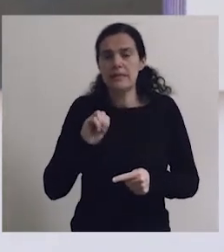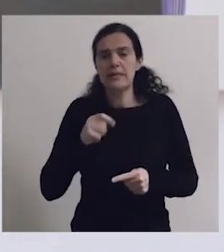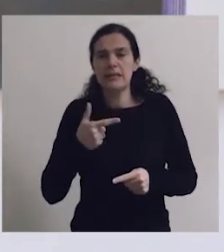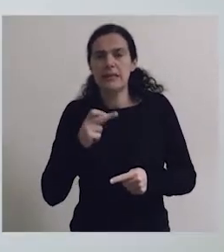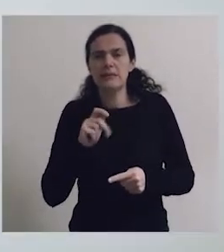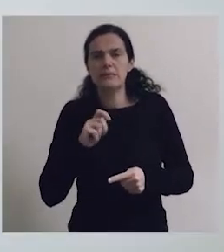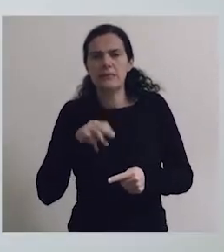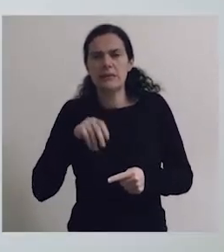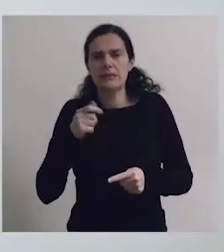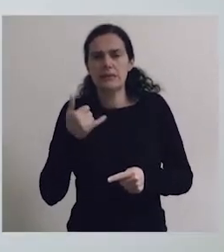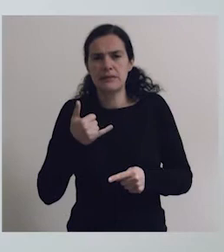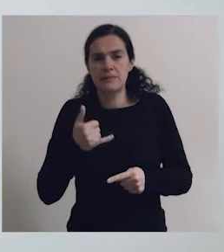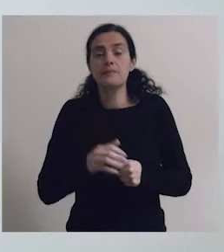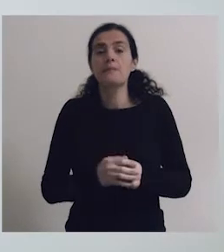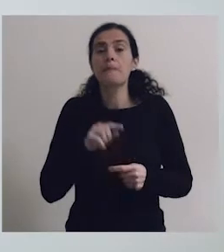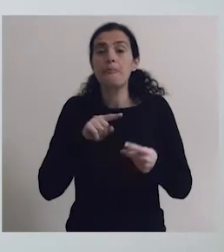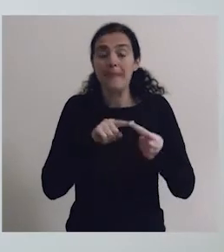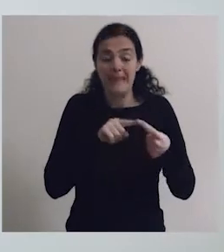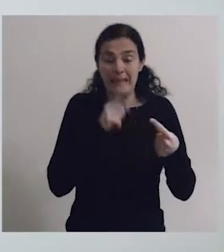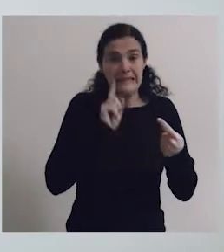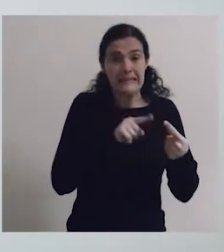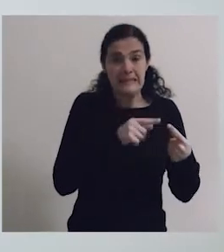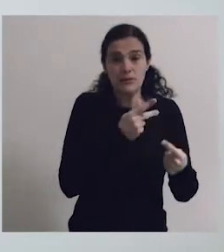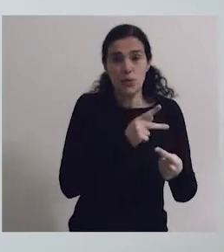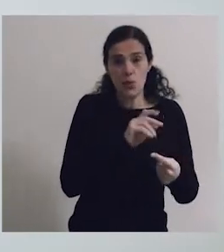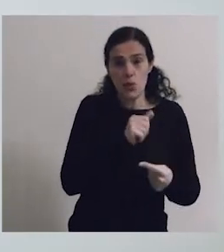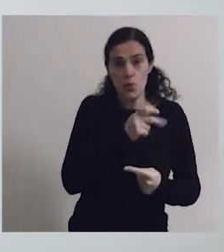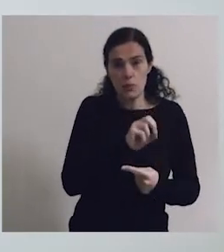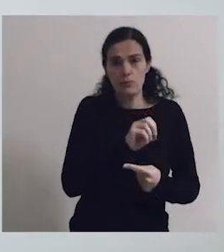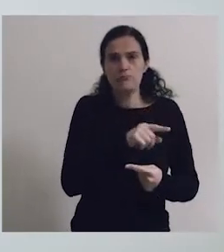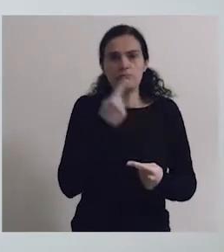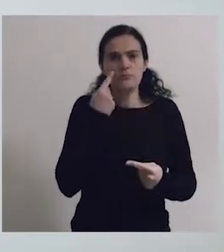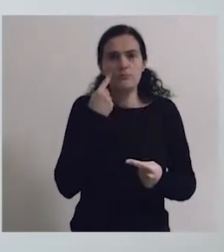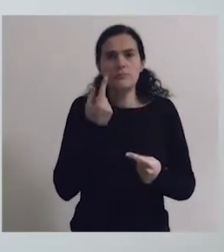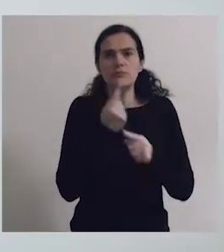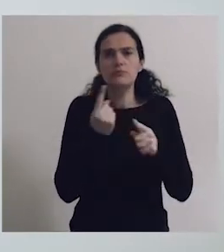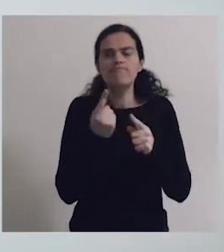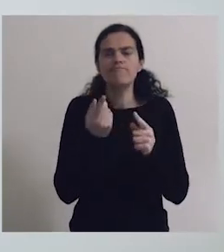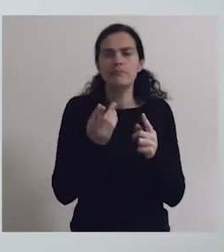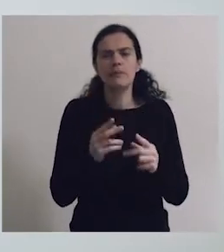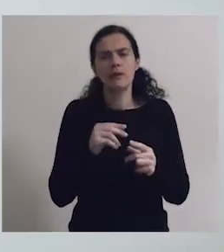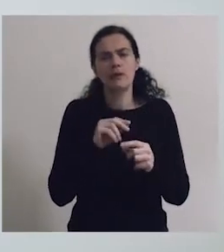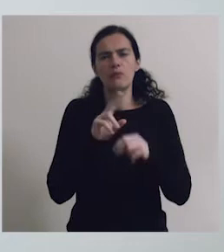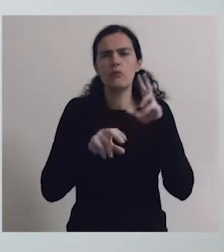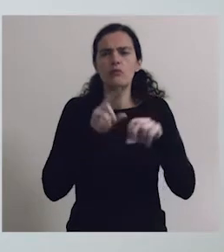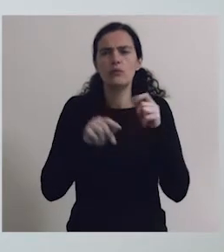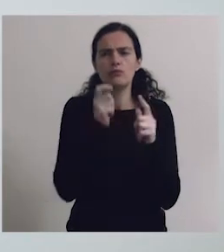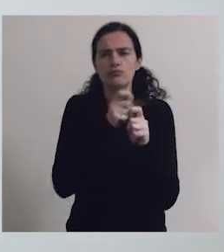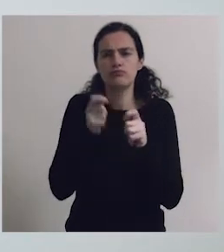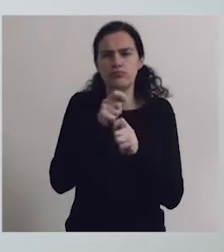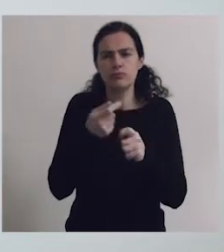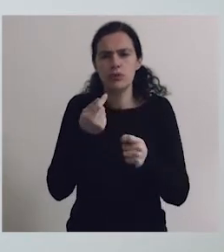Trzemiński. Kobro was known for hypermodernist sculpture,